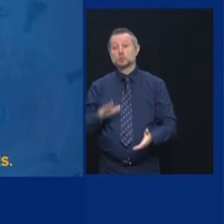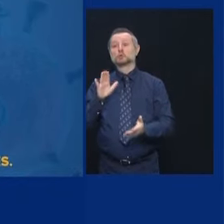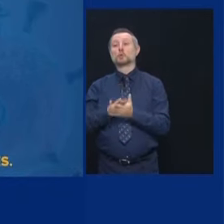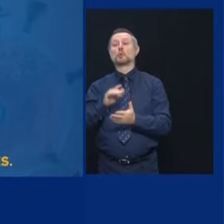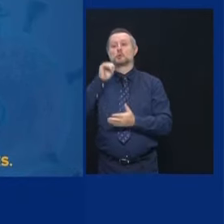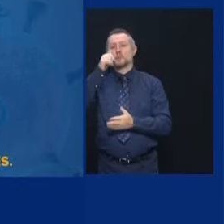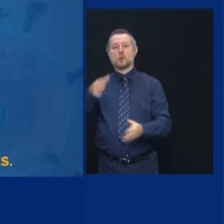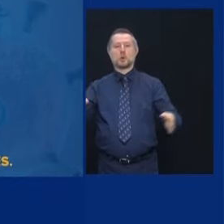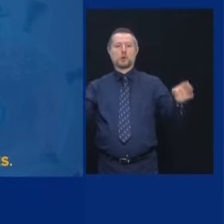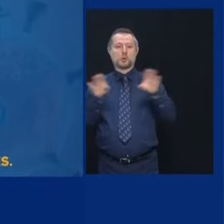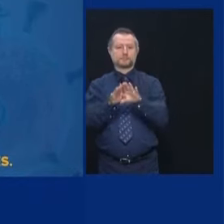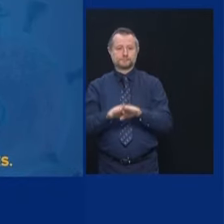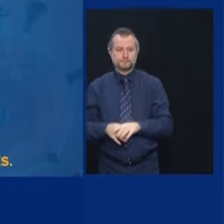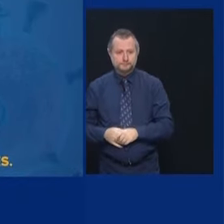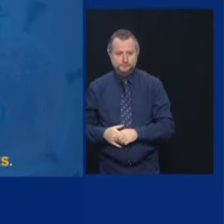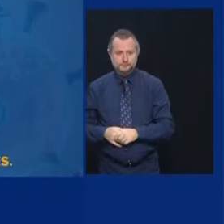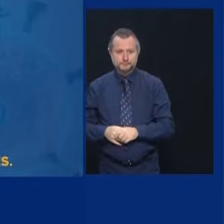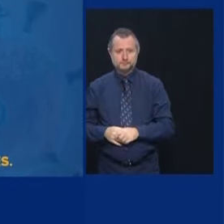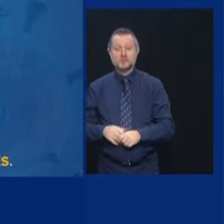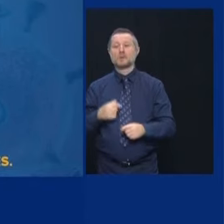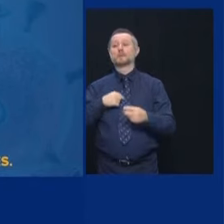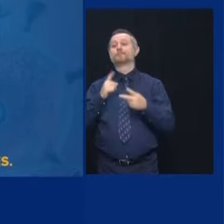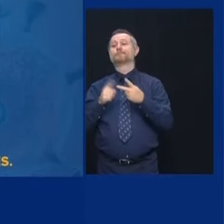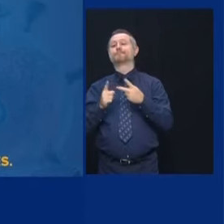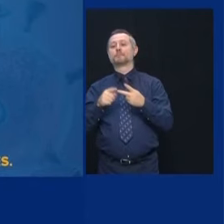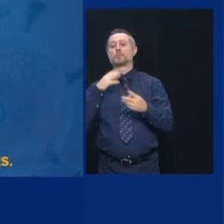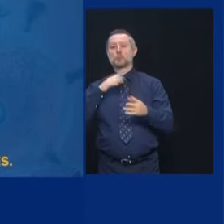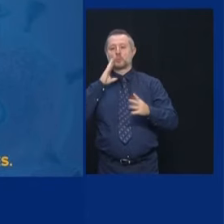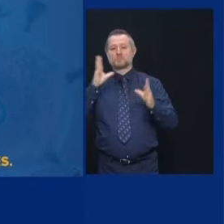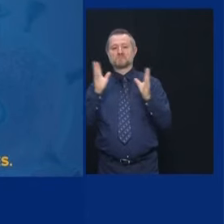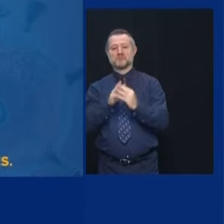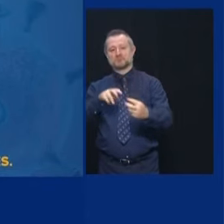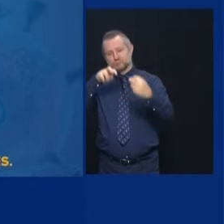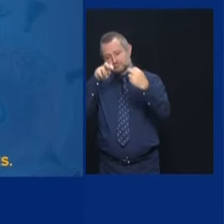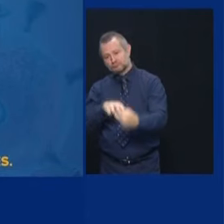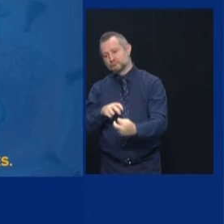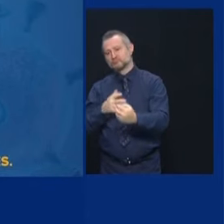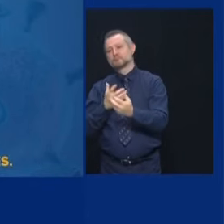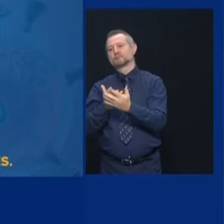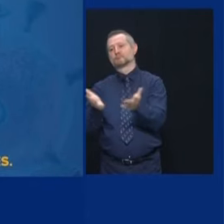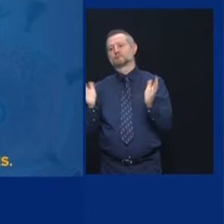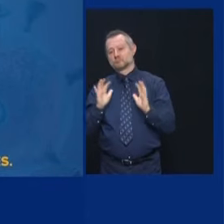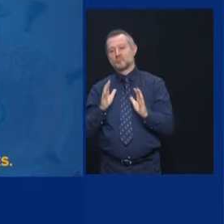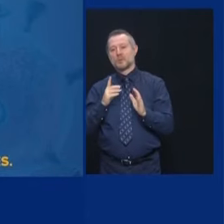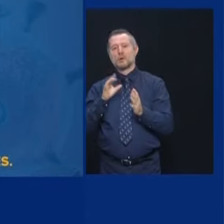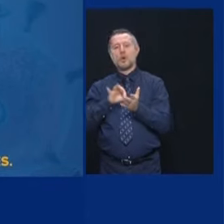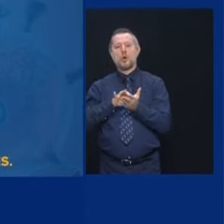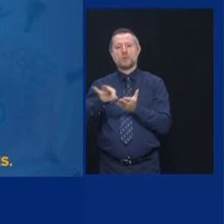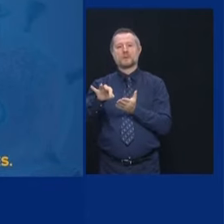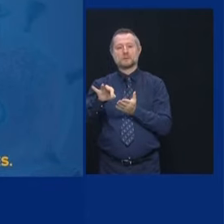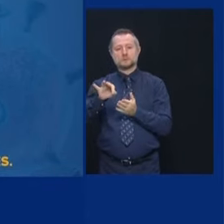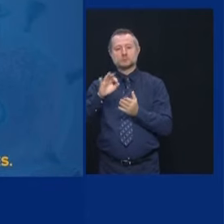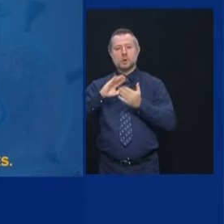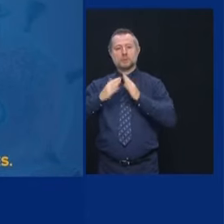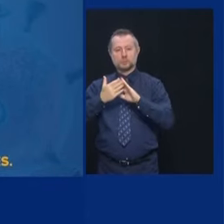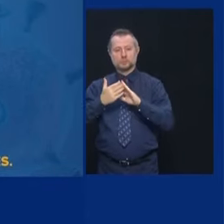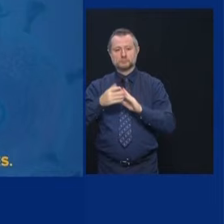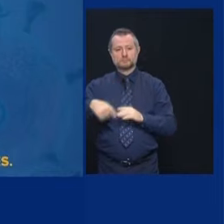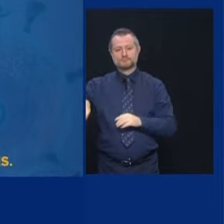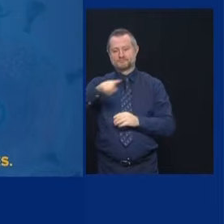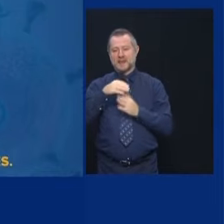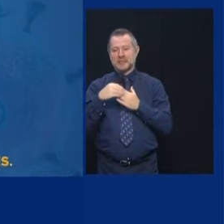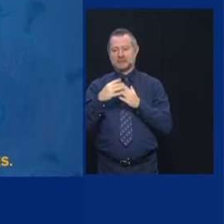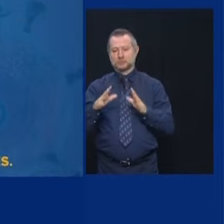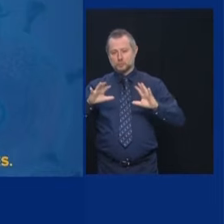tomorrow. I'm going to be meeting with the Orthodox community tomorrow, see if they will